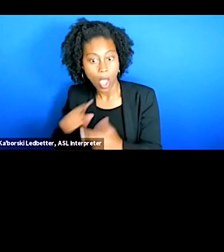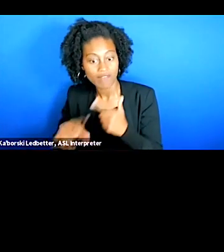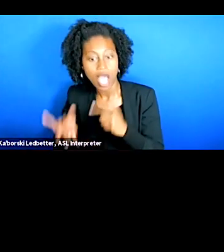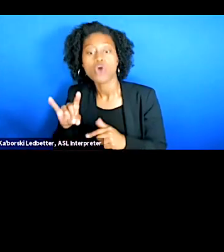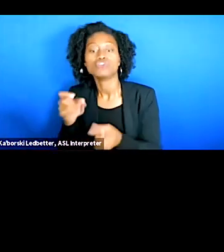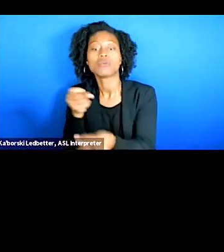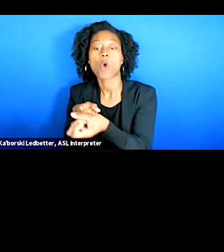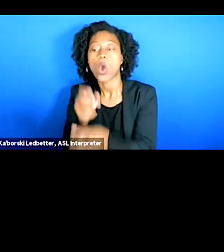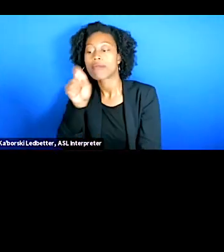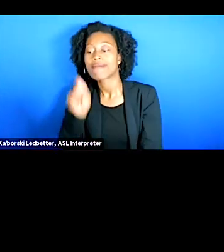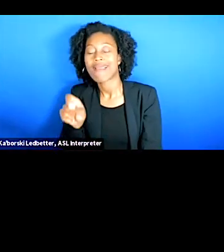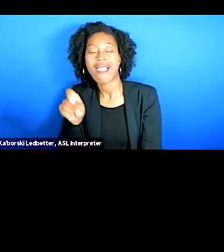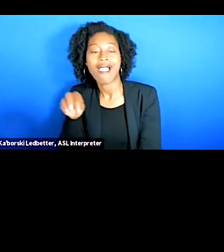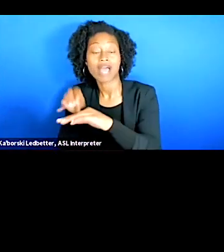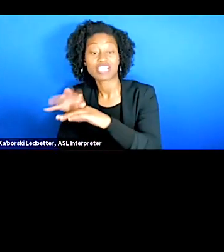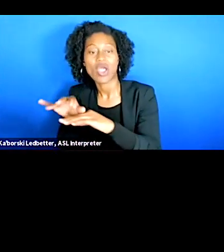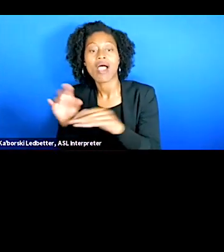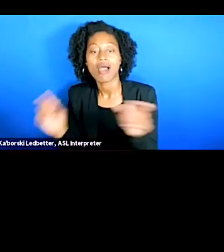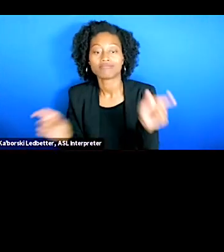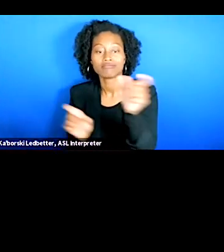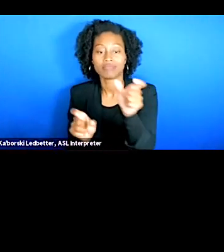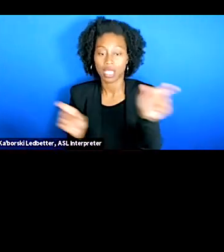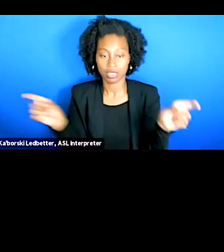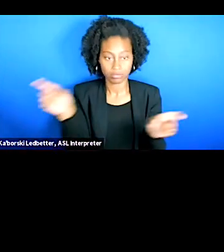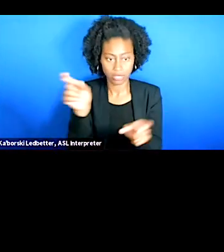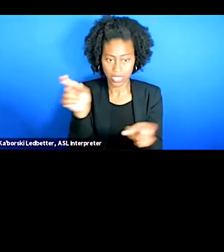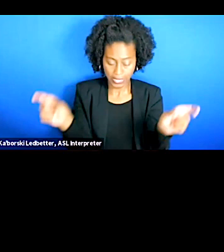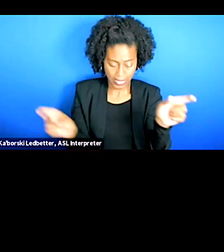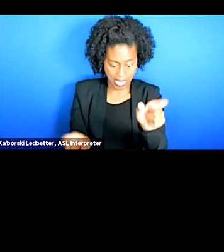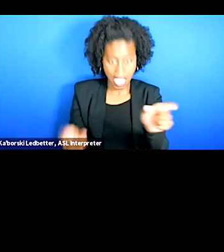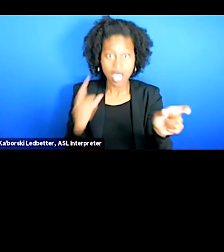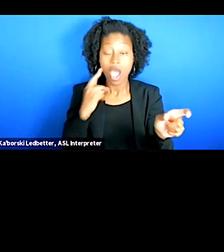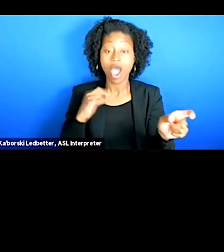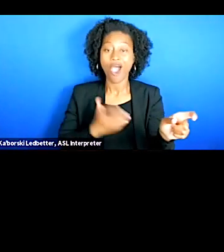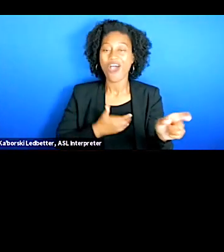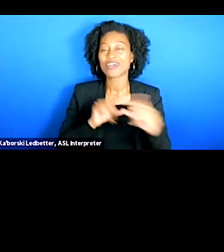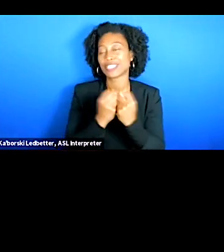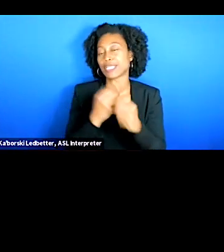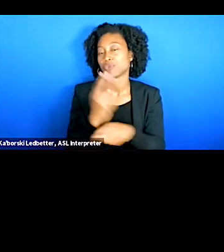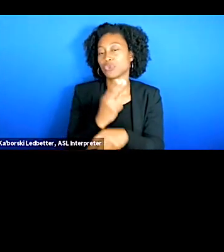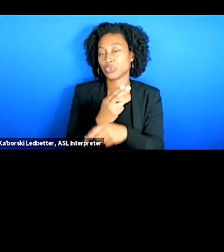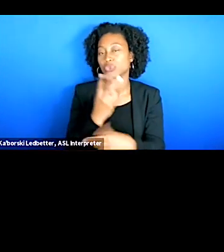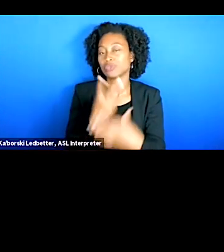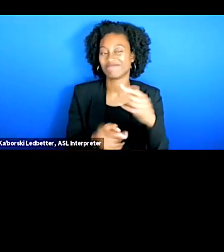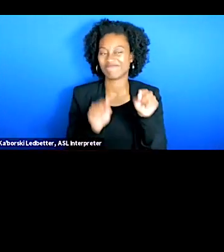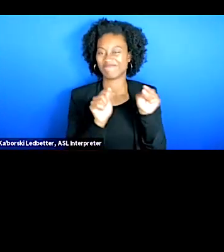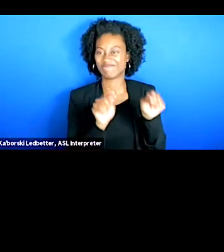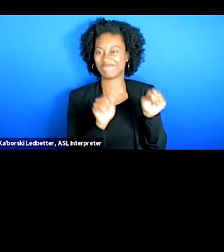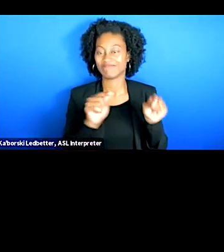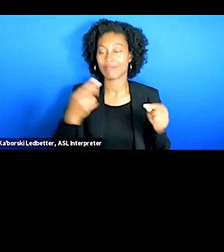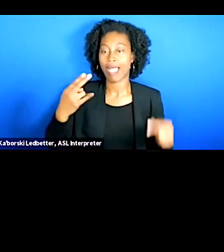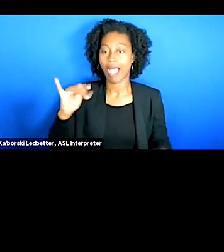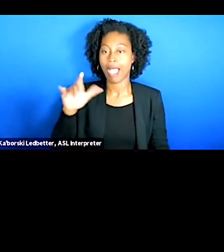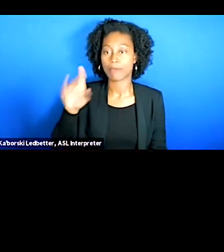set. Our team practices hybrid coding in all of our projects. We usually start using deductive